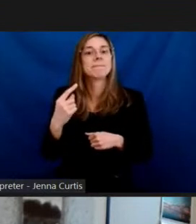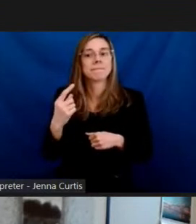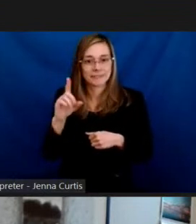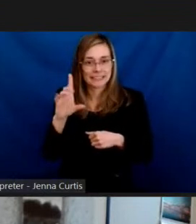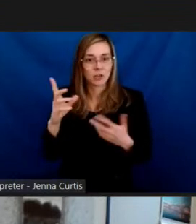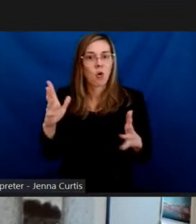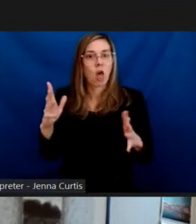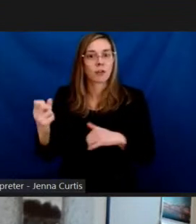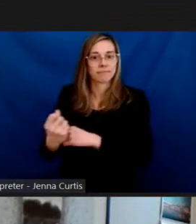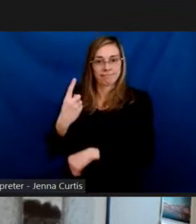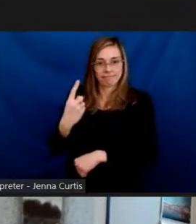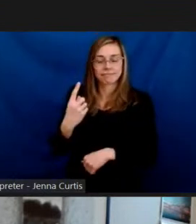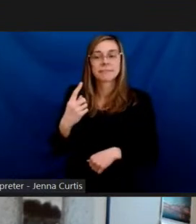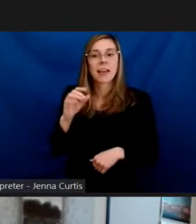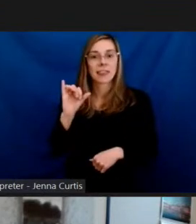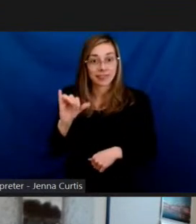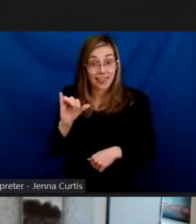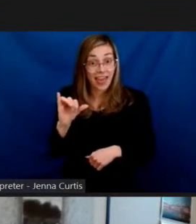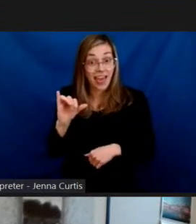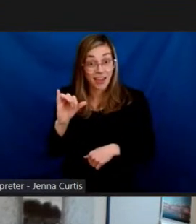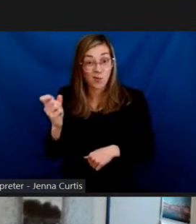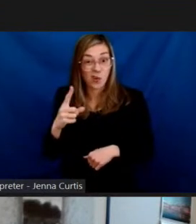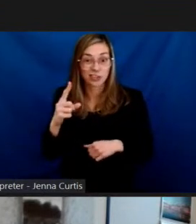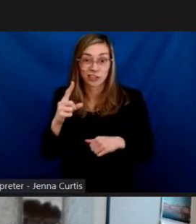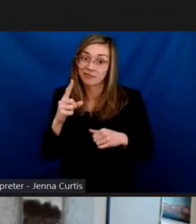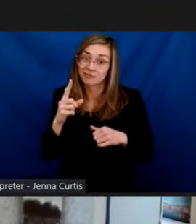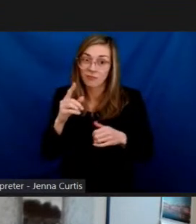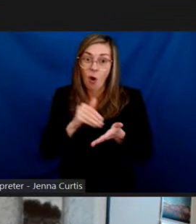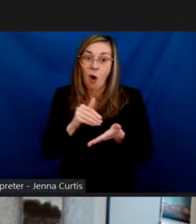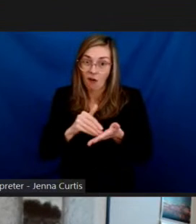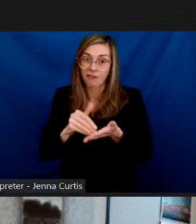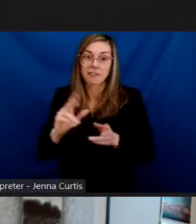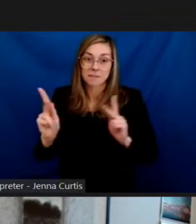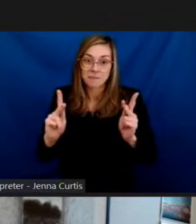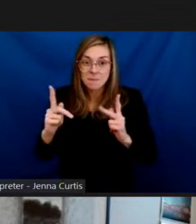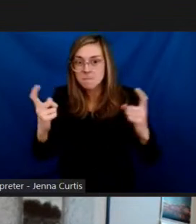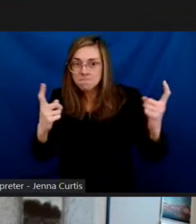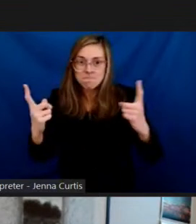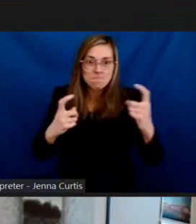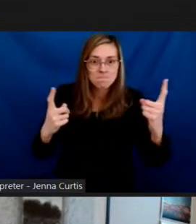to click on it here and answer it live.